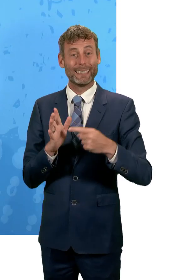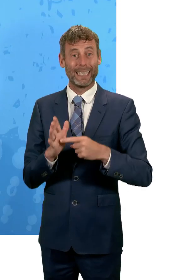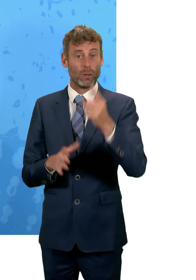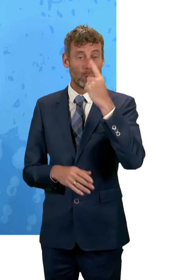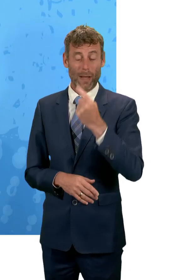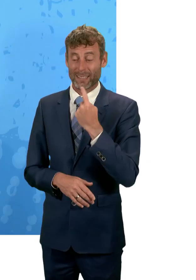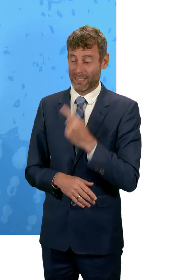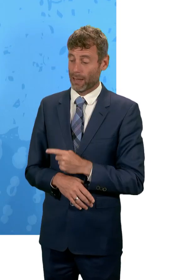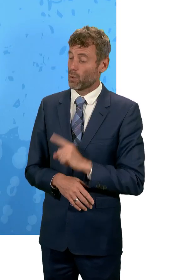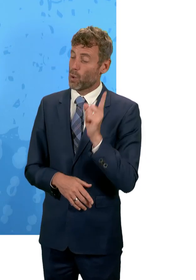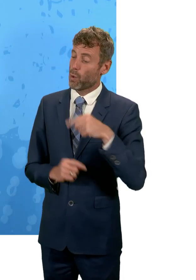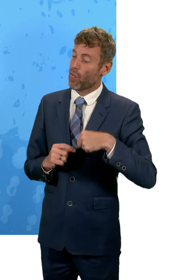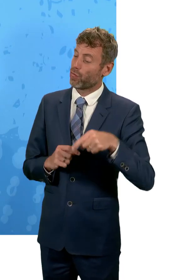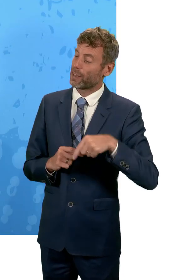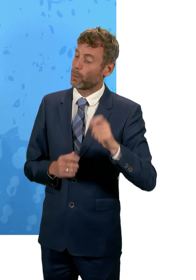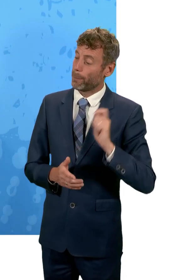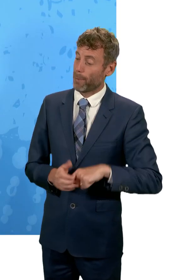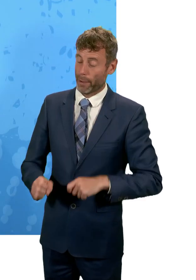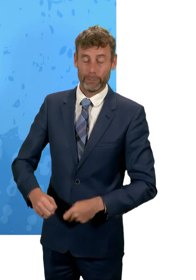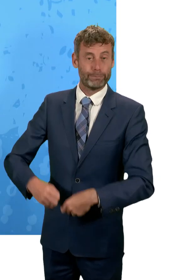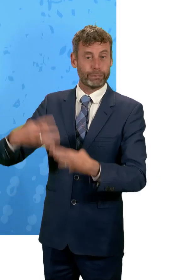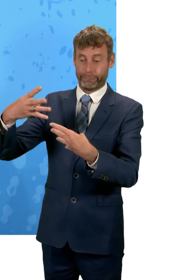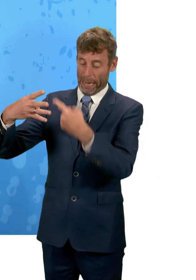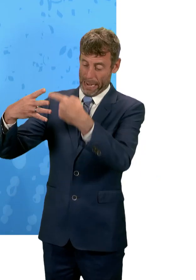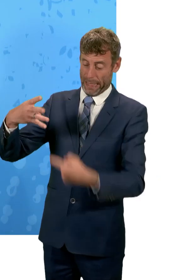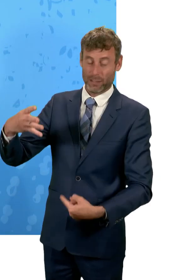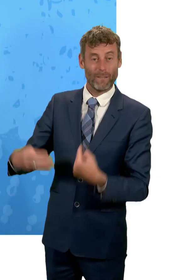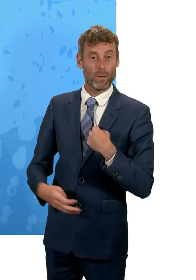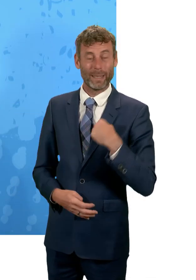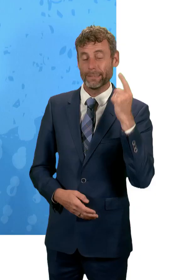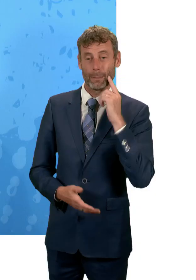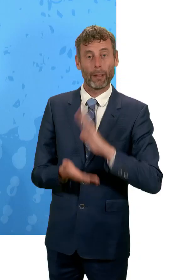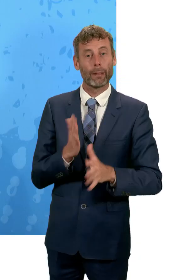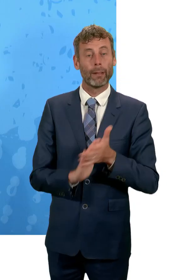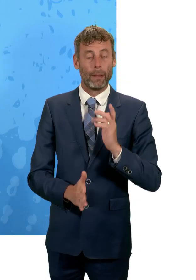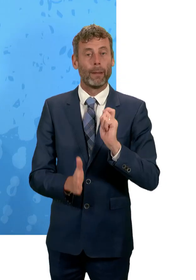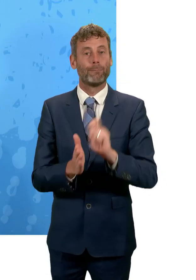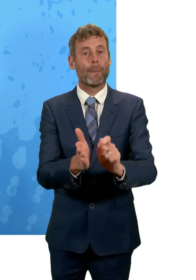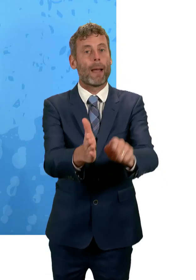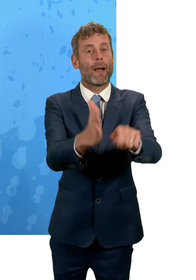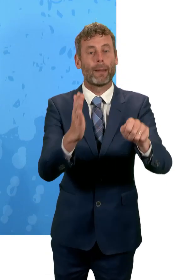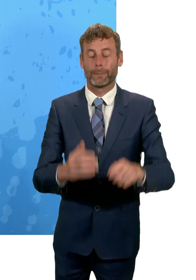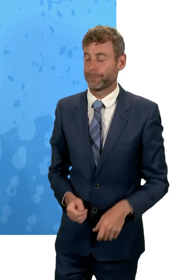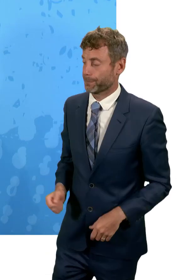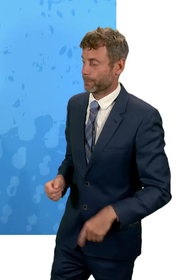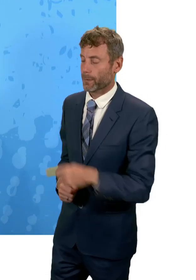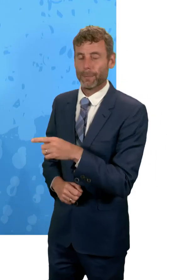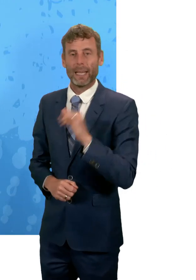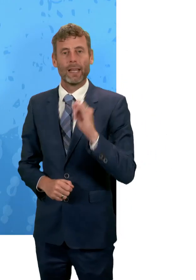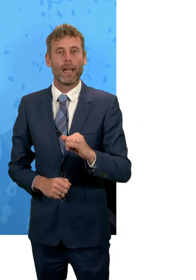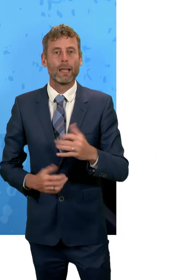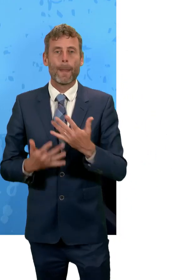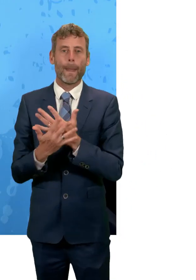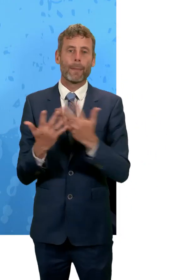no excuse, but it's just getting people to engage and understand the importance. And again, another thing I hate is when they talk about healthy eating's